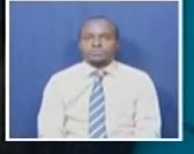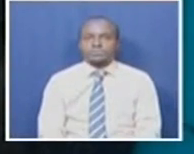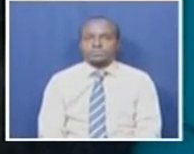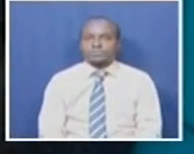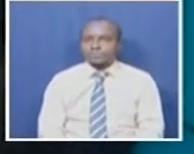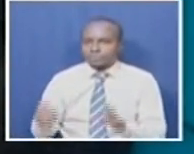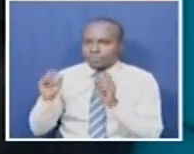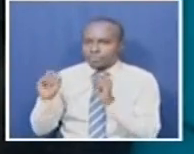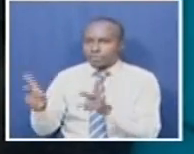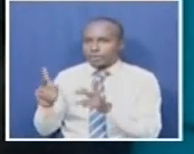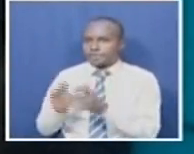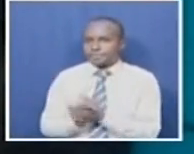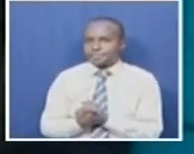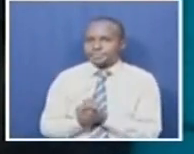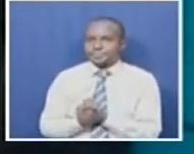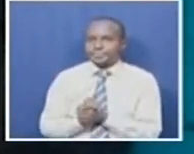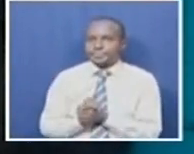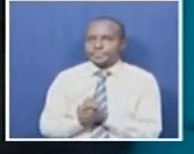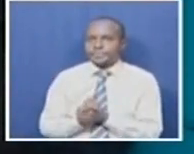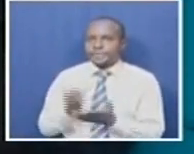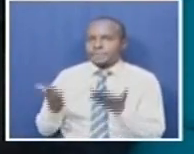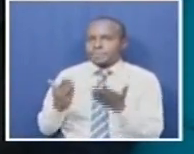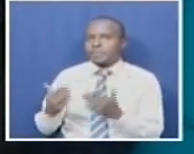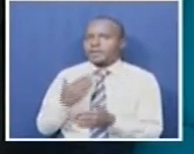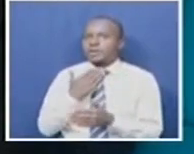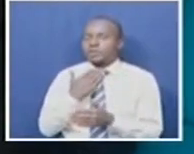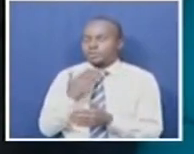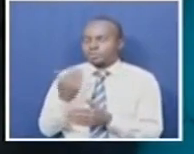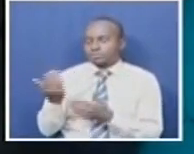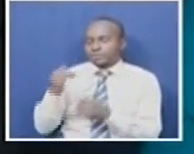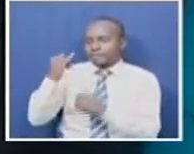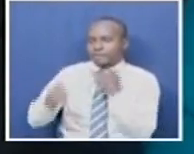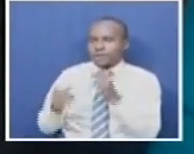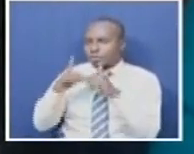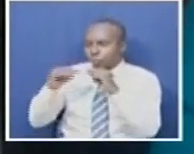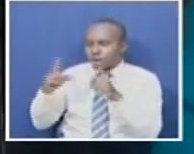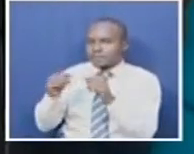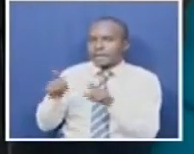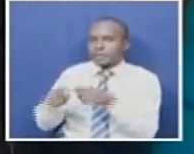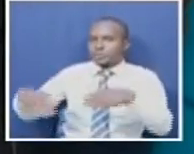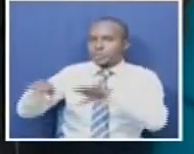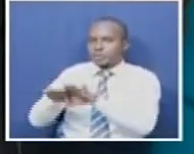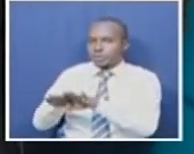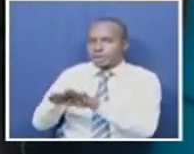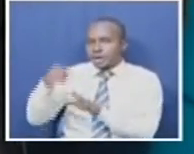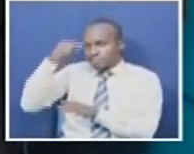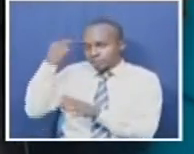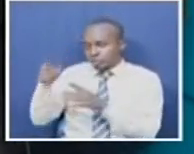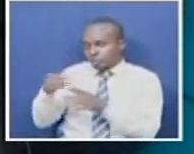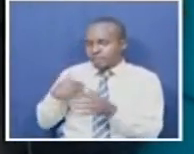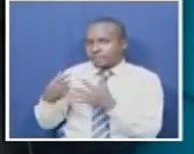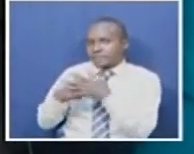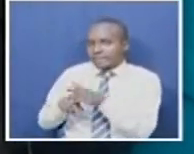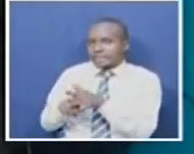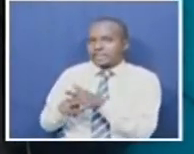Okay, I probably want to get your parting shots, Dr. Kizzie, as we close, because you've started